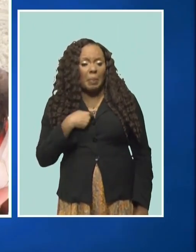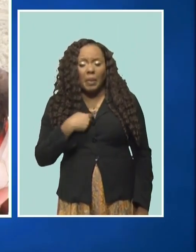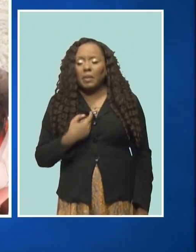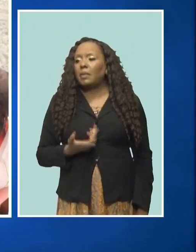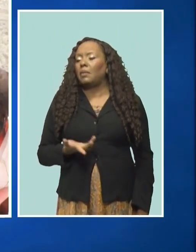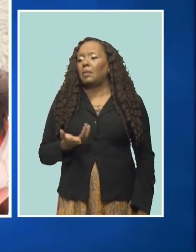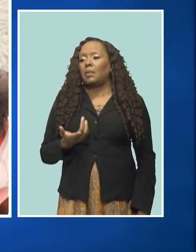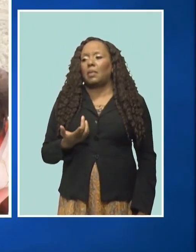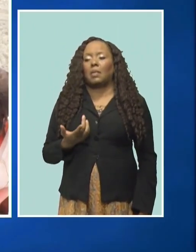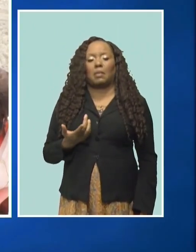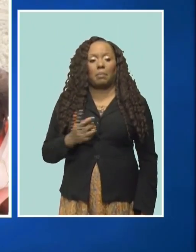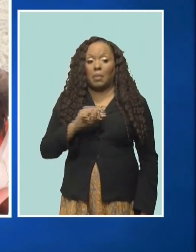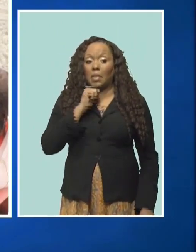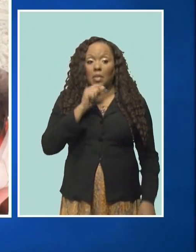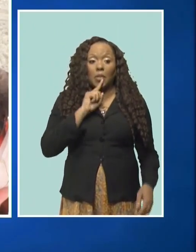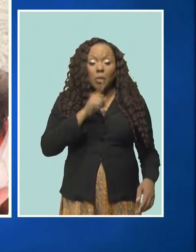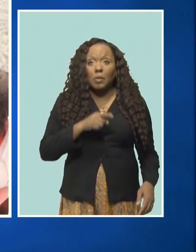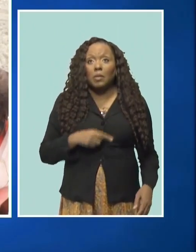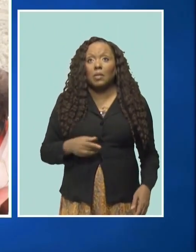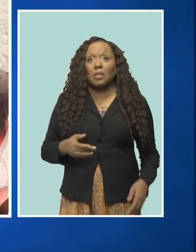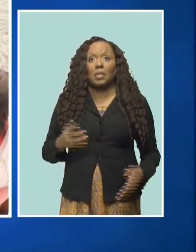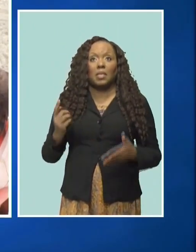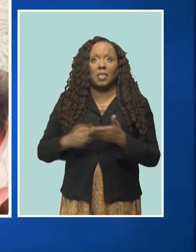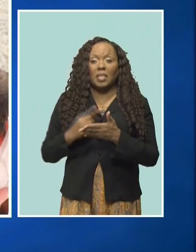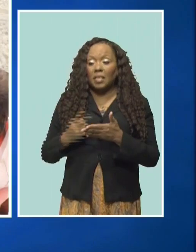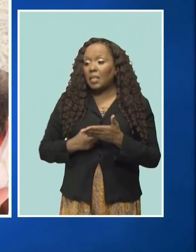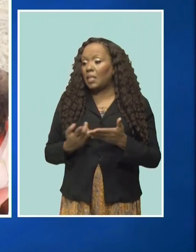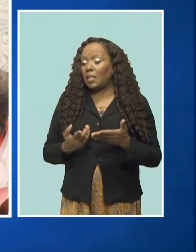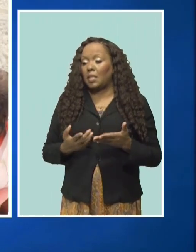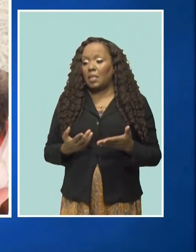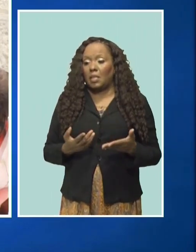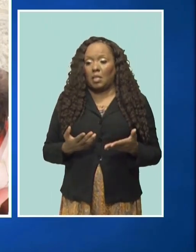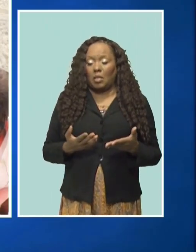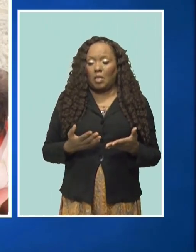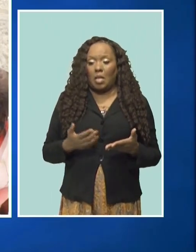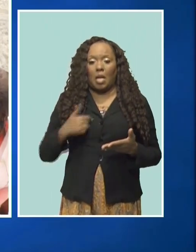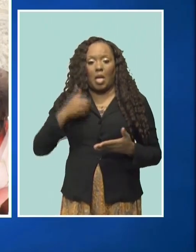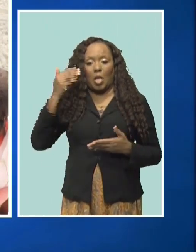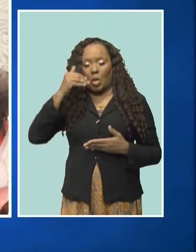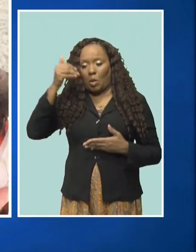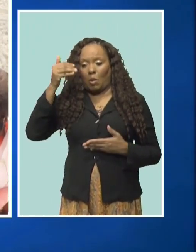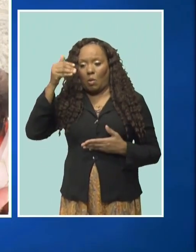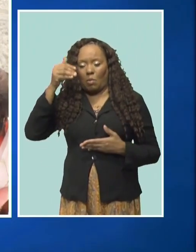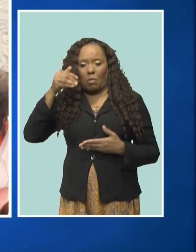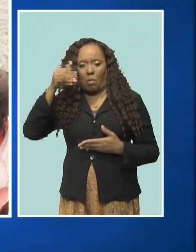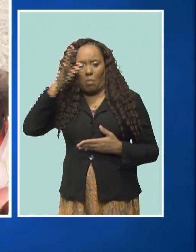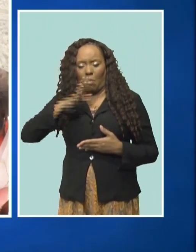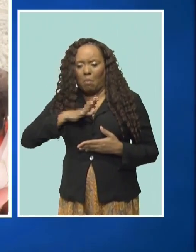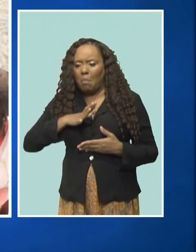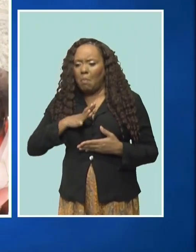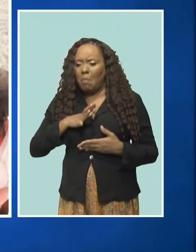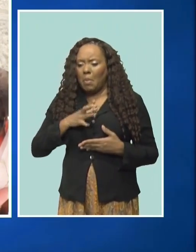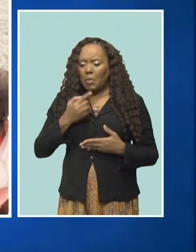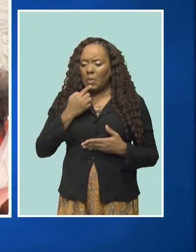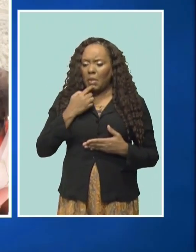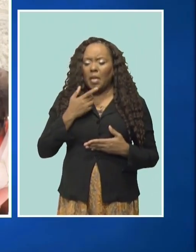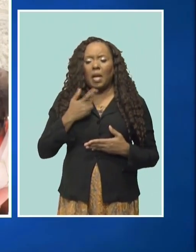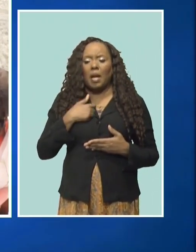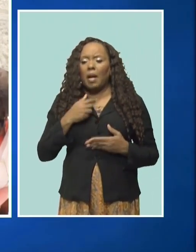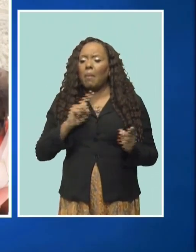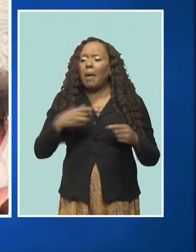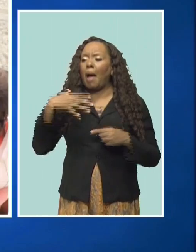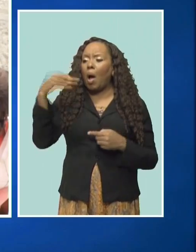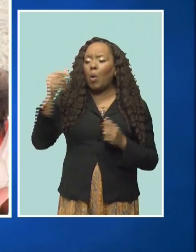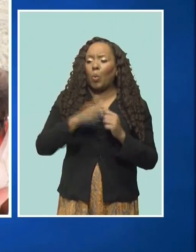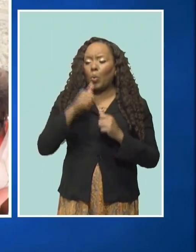and person asked for money. If you don't give me money, I will report you to police for rape.